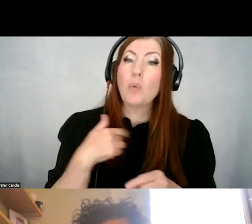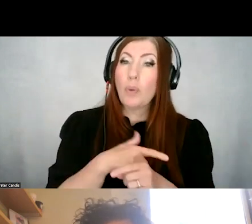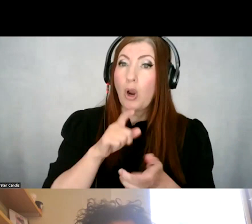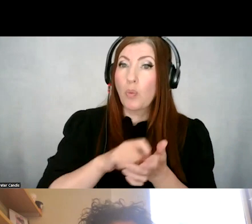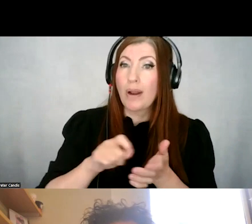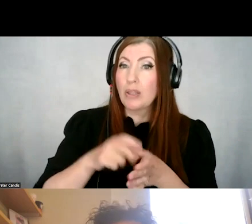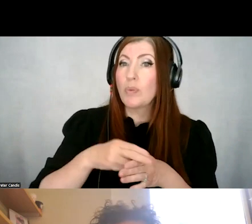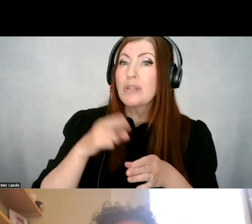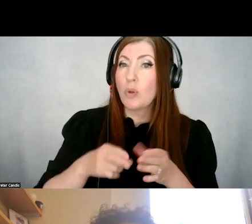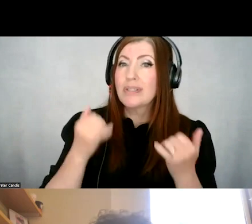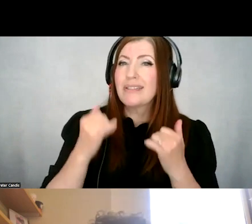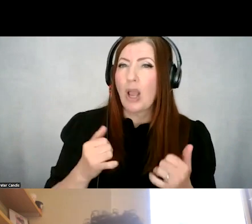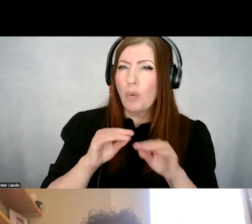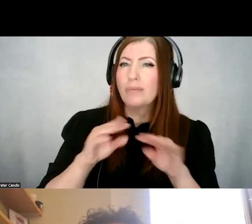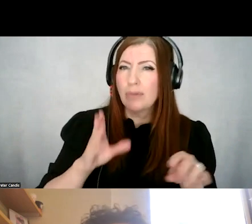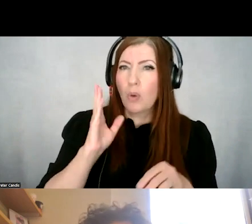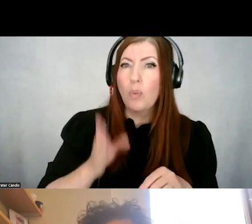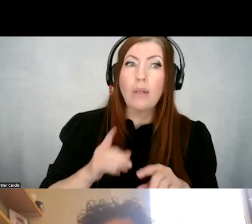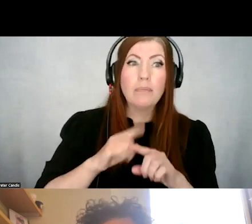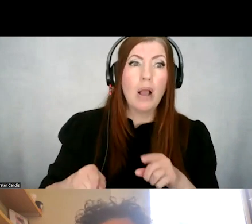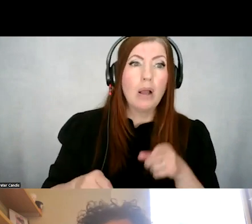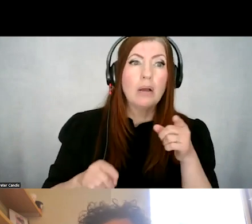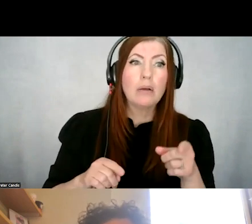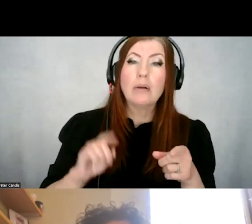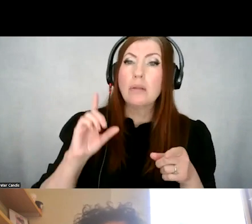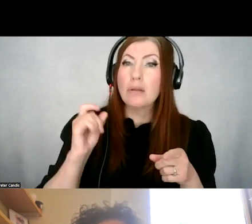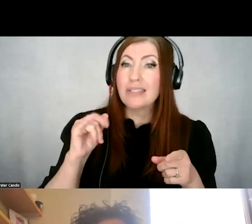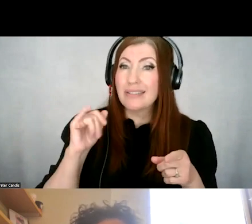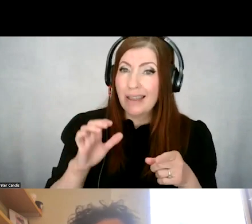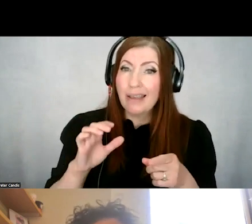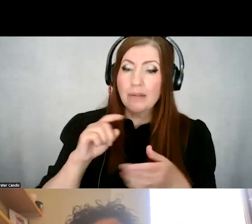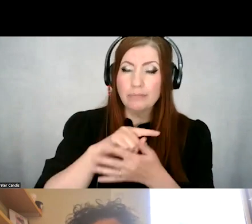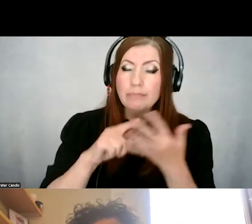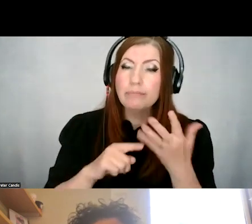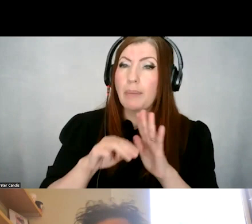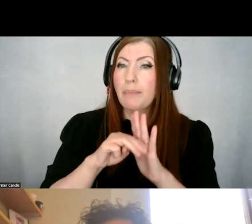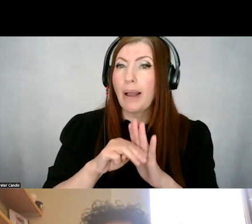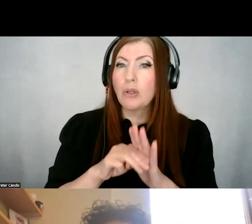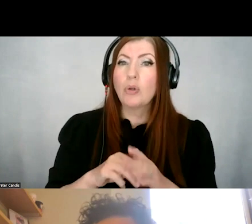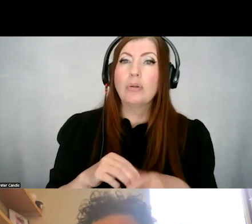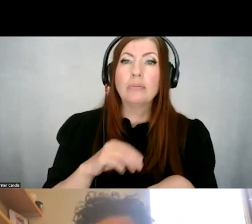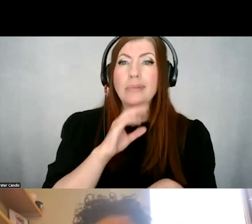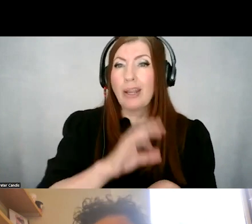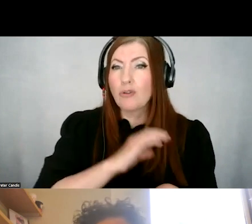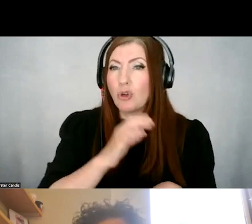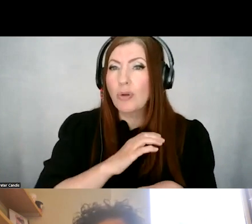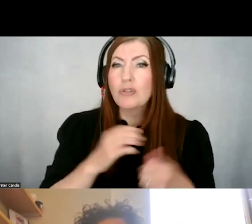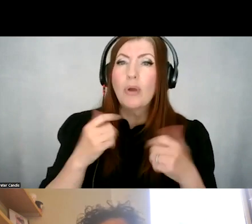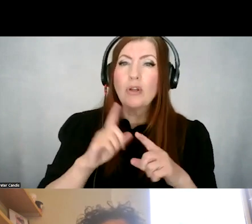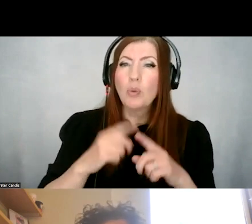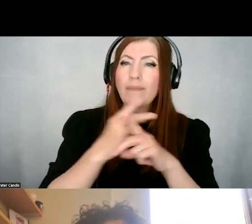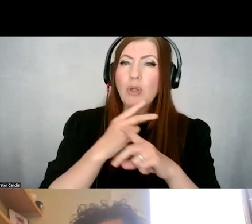now. We did a logistic regression. Here we know we put into a model demographic characteristics, trying to isolate the effect